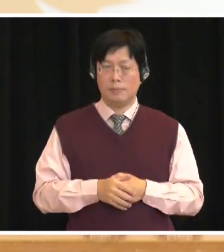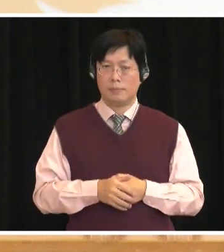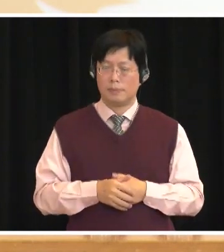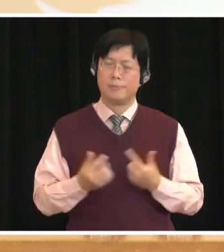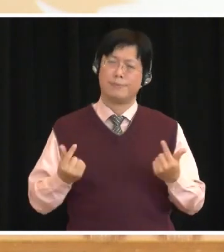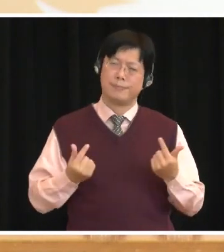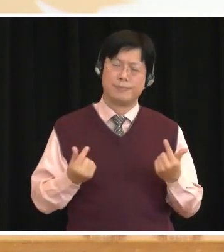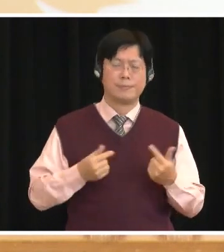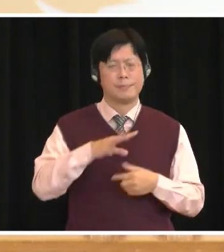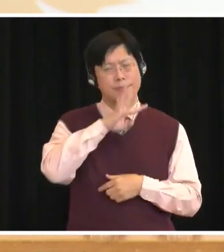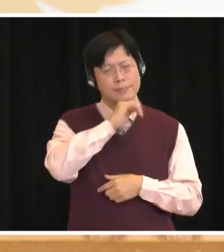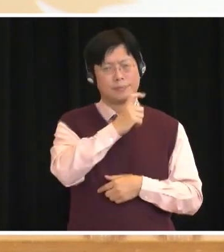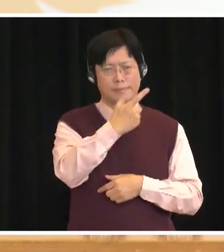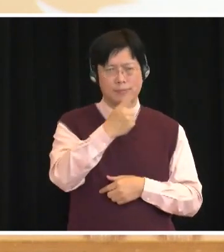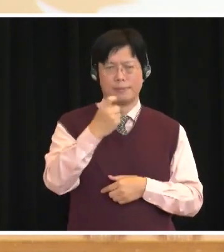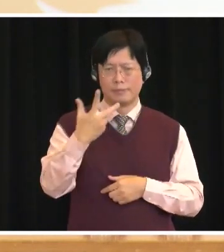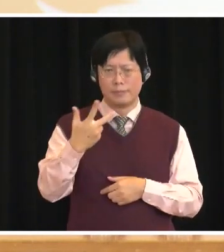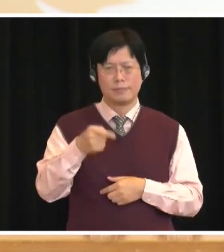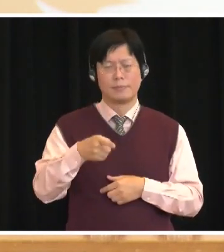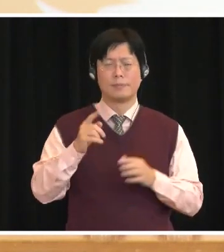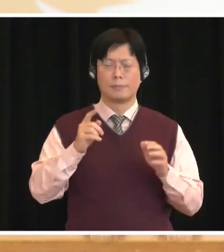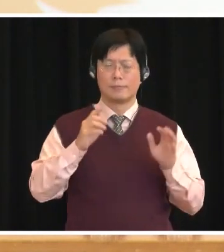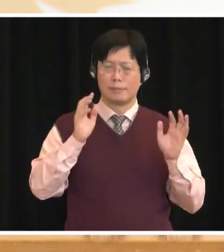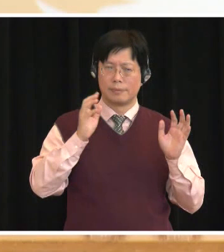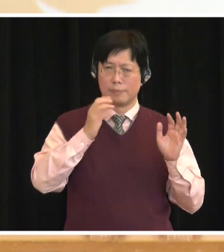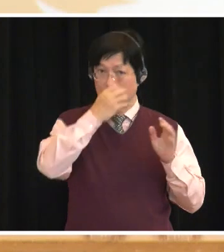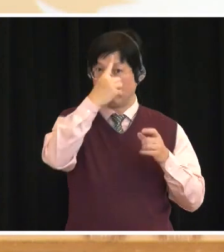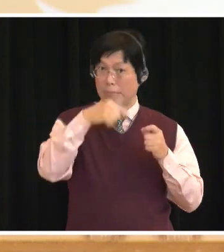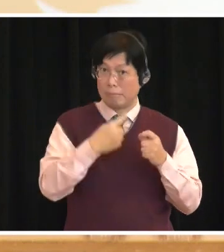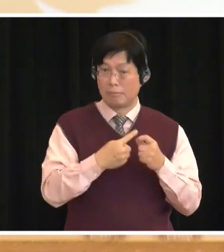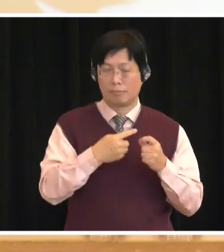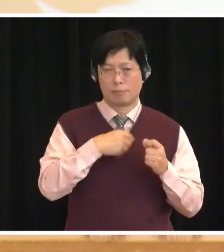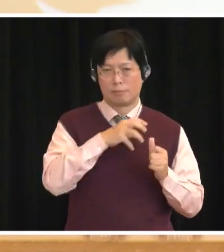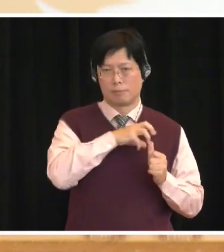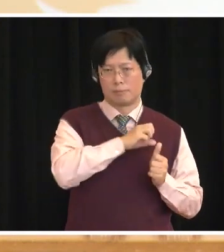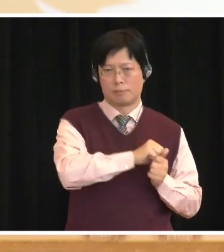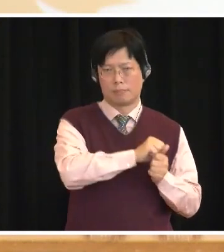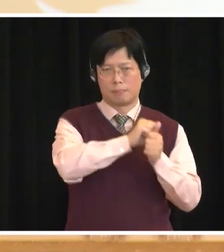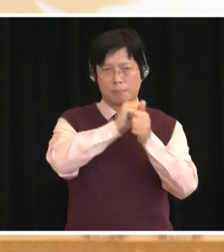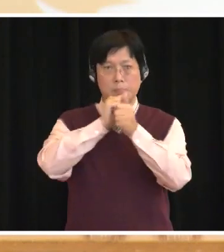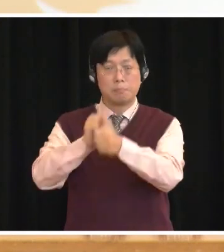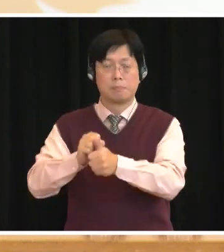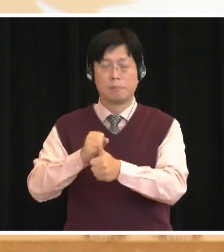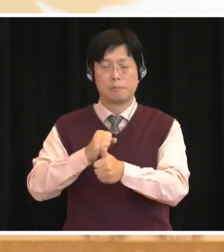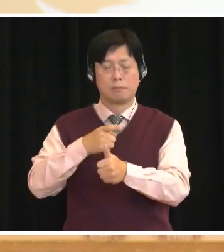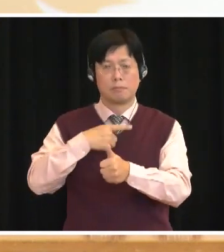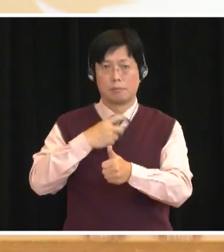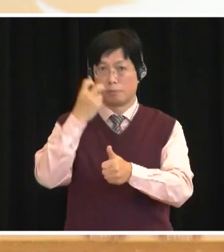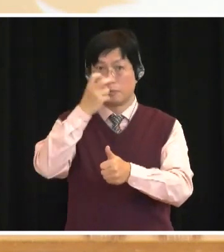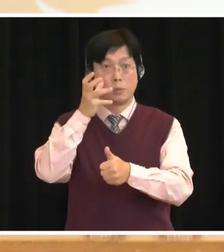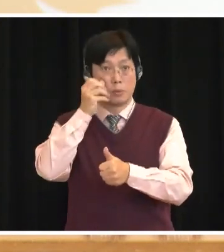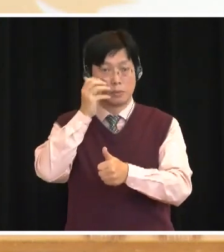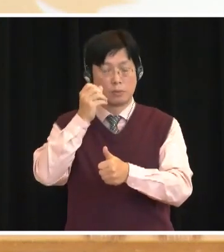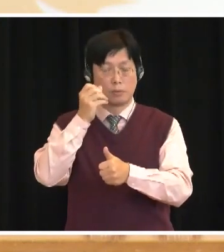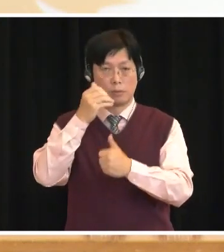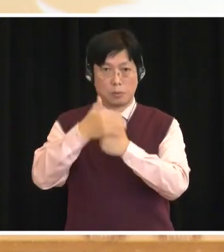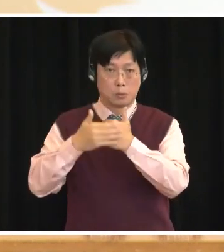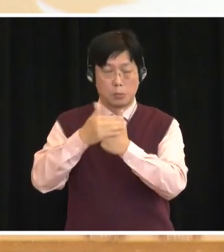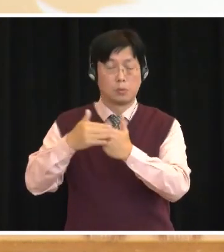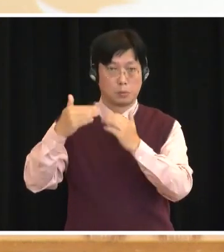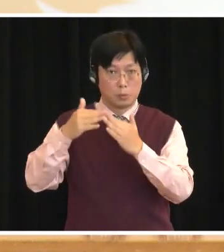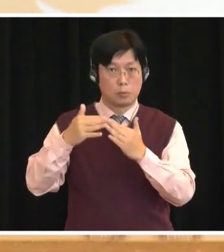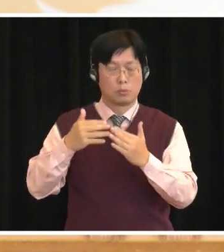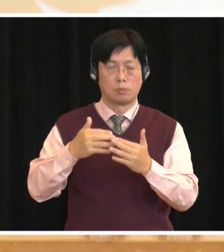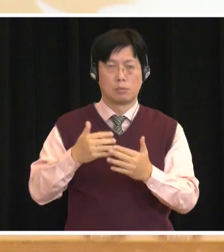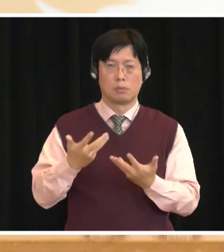17, to a detention center, the detention house, then the question is for how long,